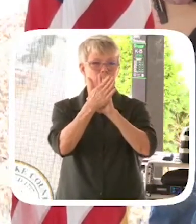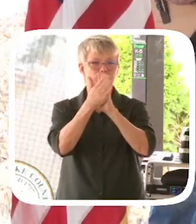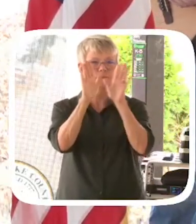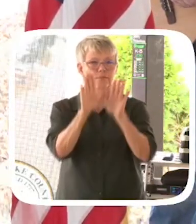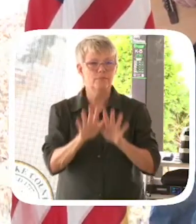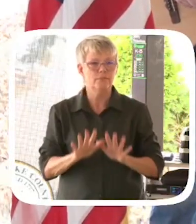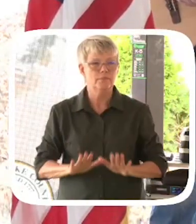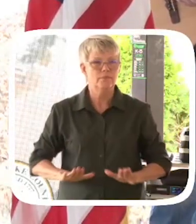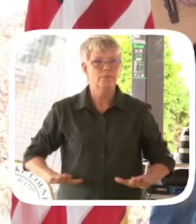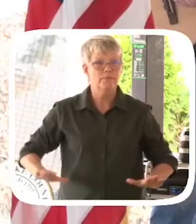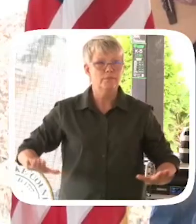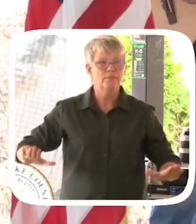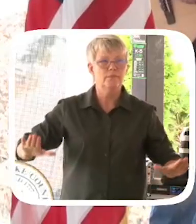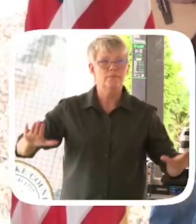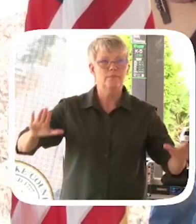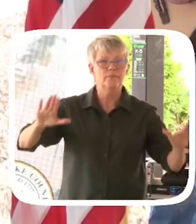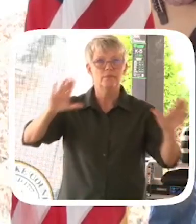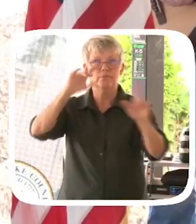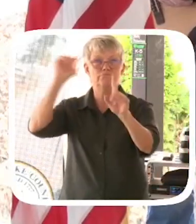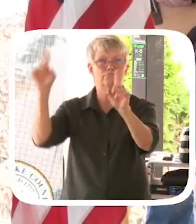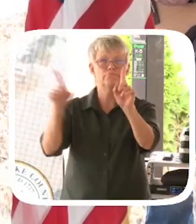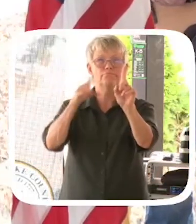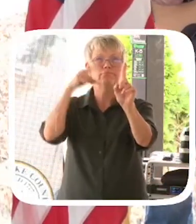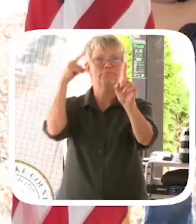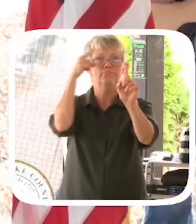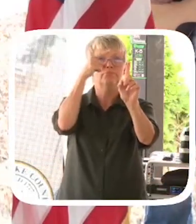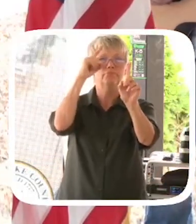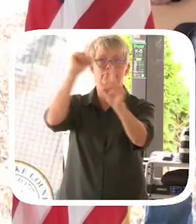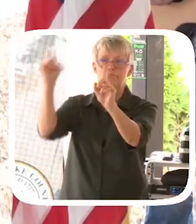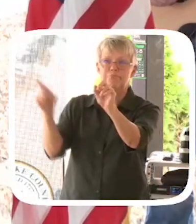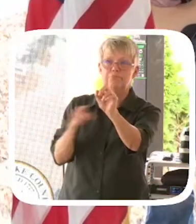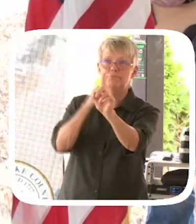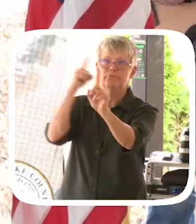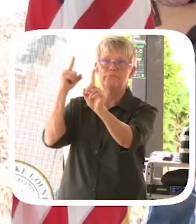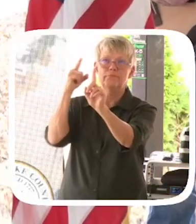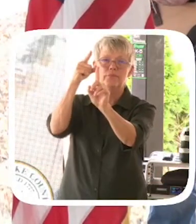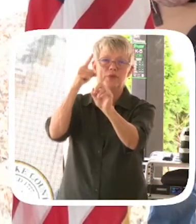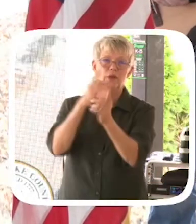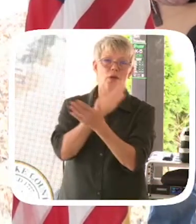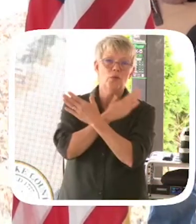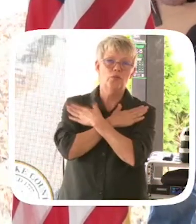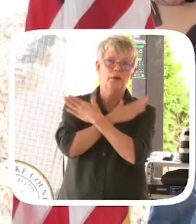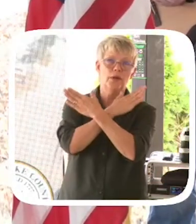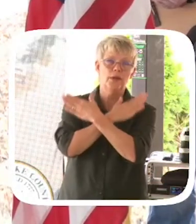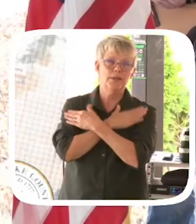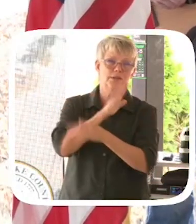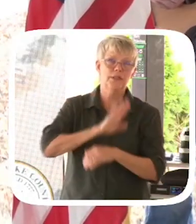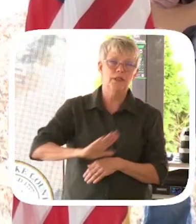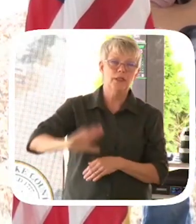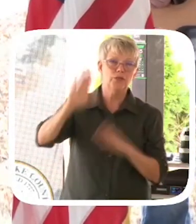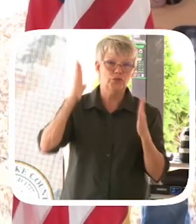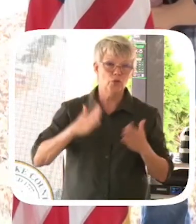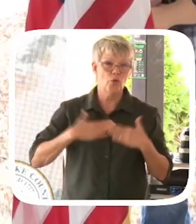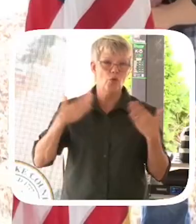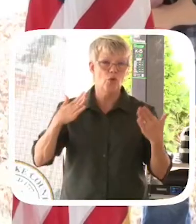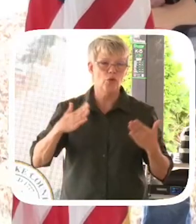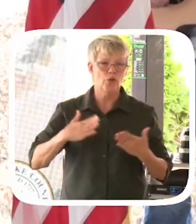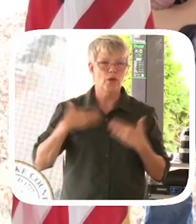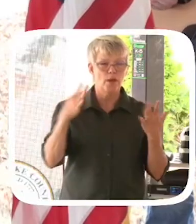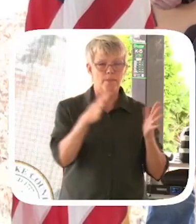may rage, we will rest in your joy. Bind